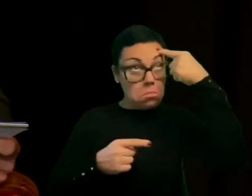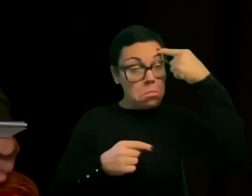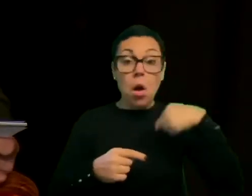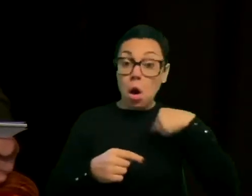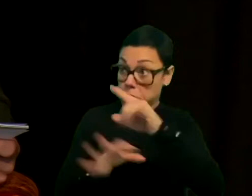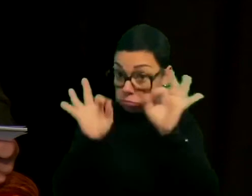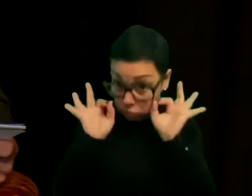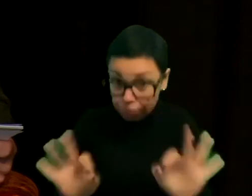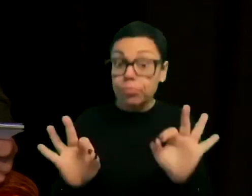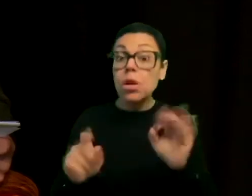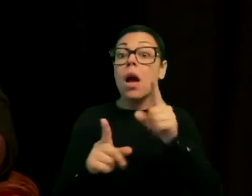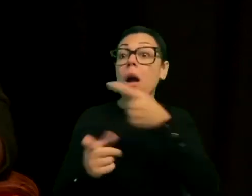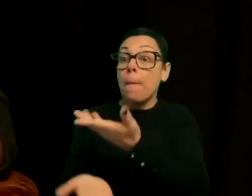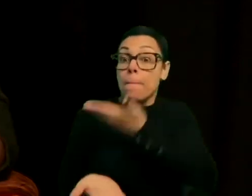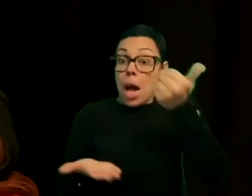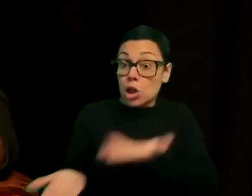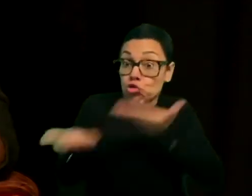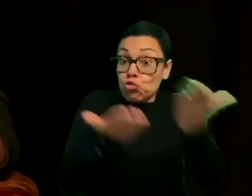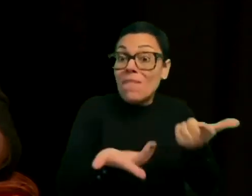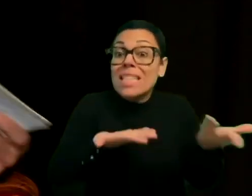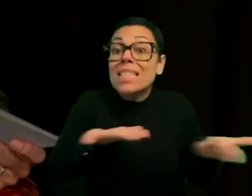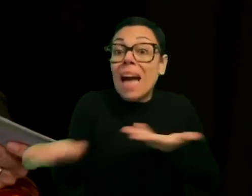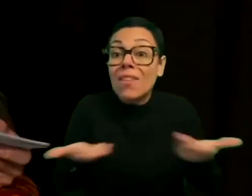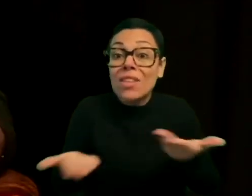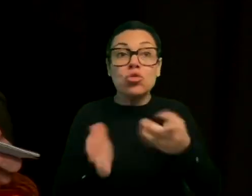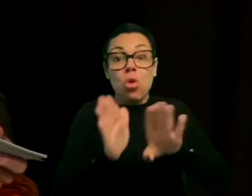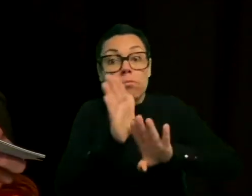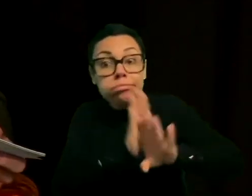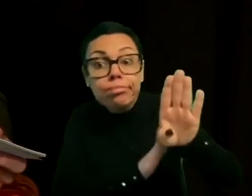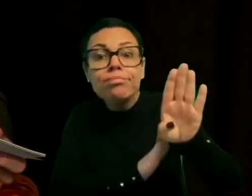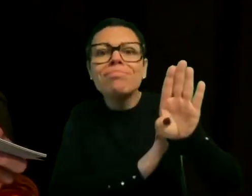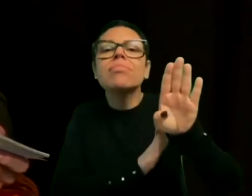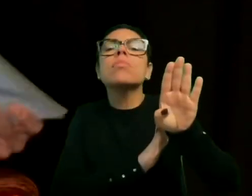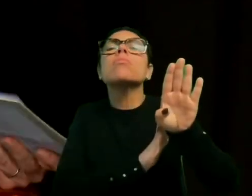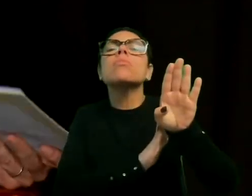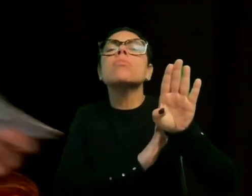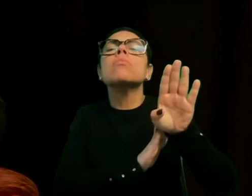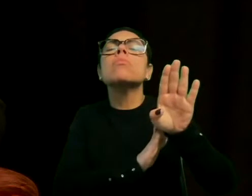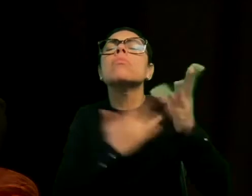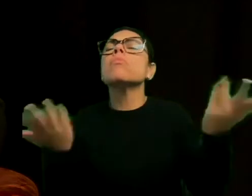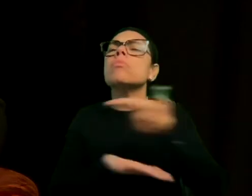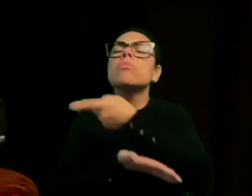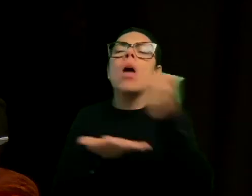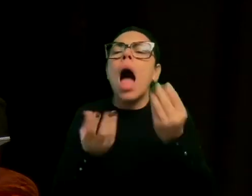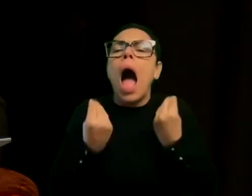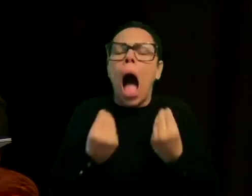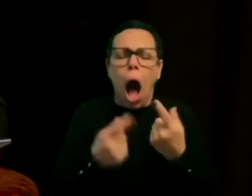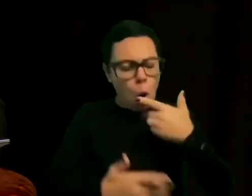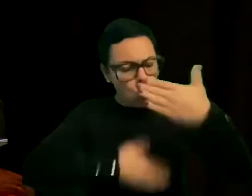public policies because everything will be more aligned to the needs of both women and